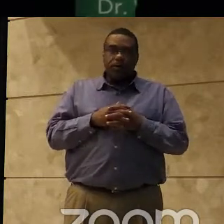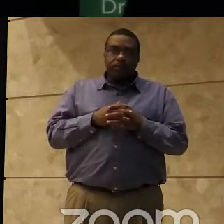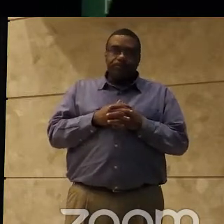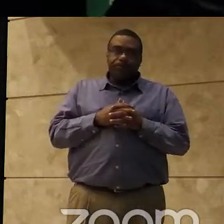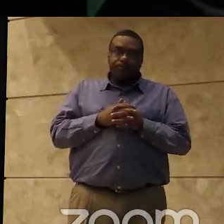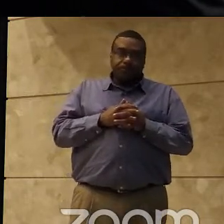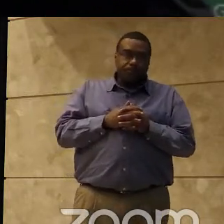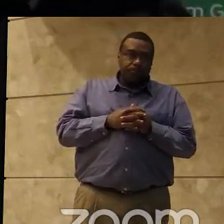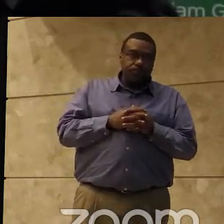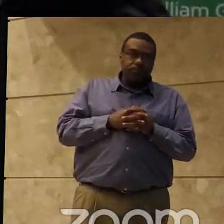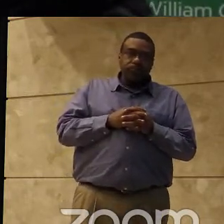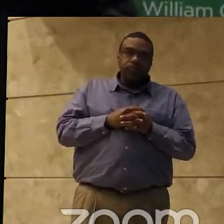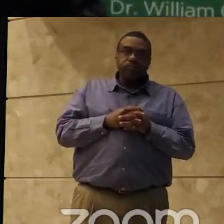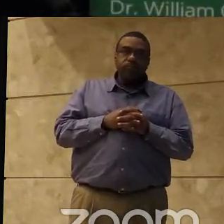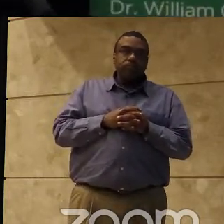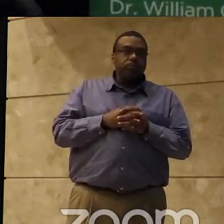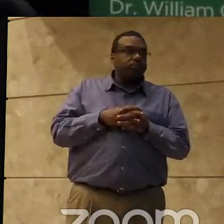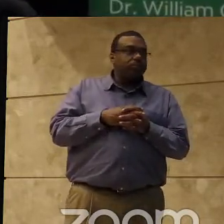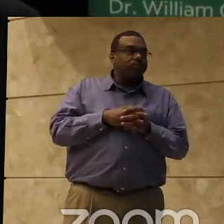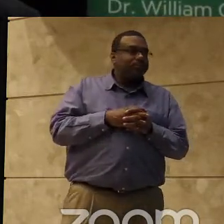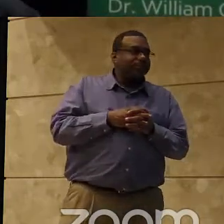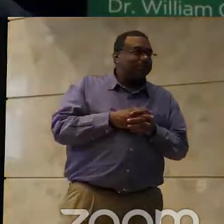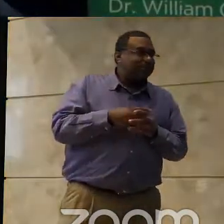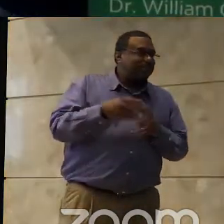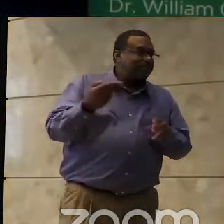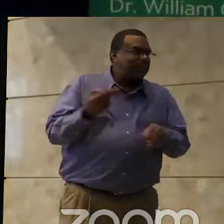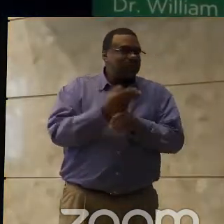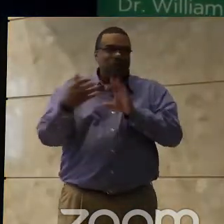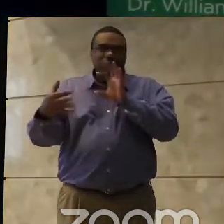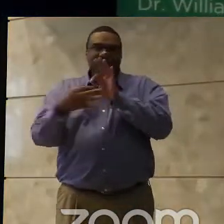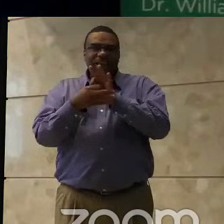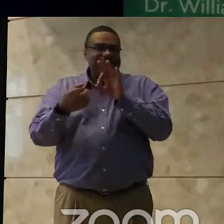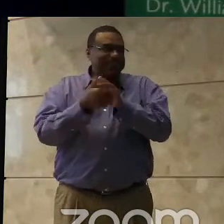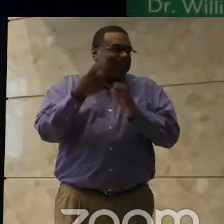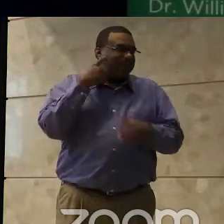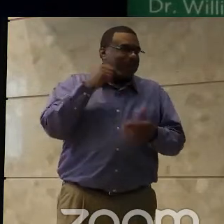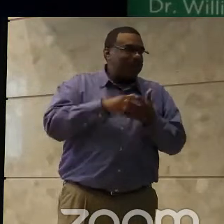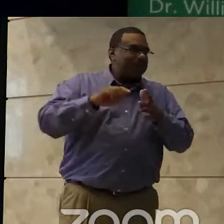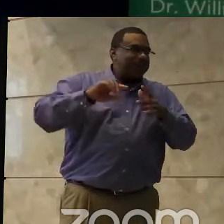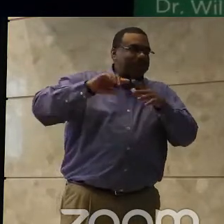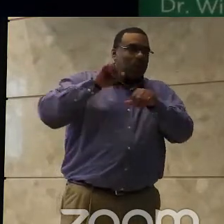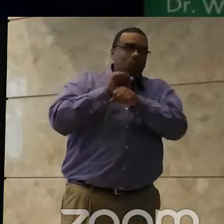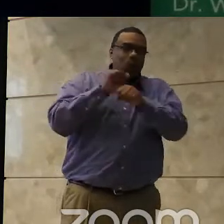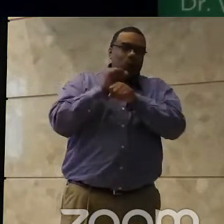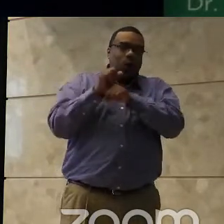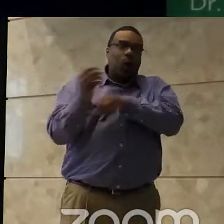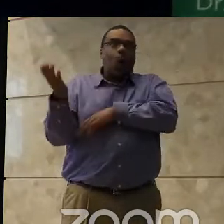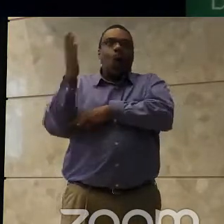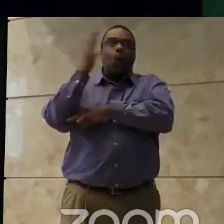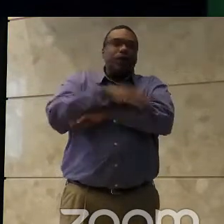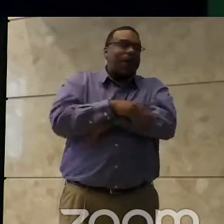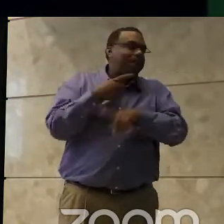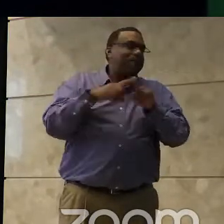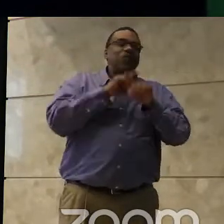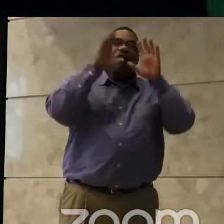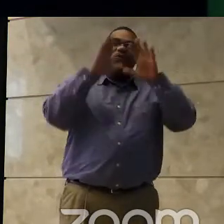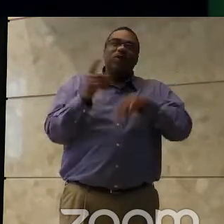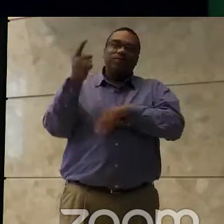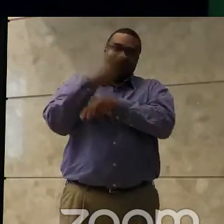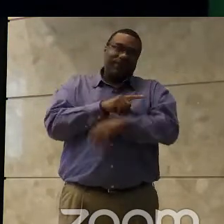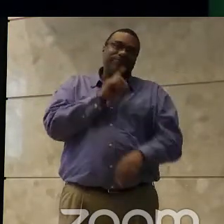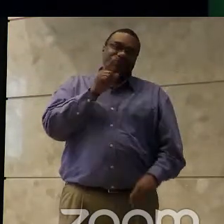Thank you very much. Dr. Gilbert used her connections to me to get me working all day long, and it's been a great day. It really